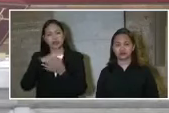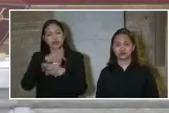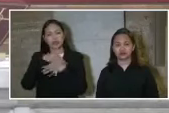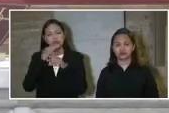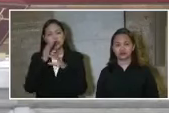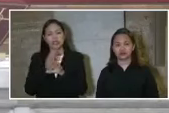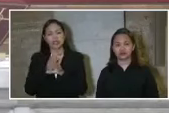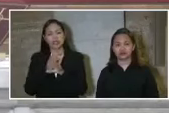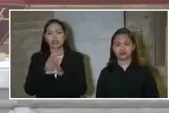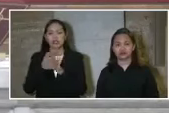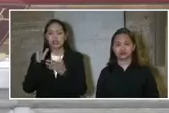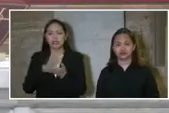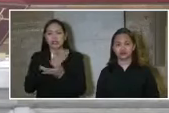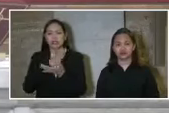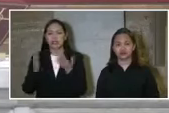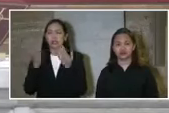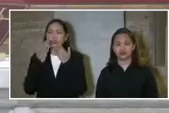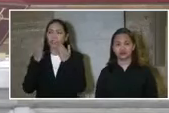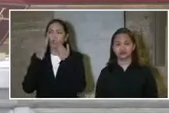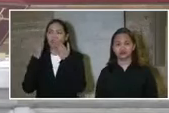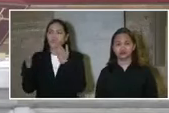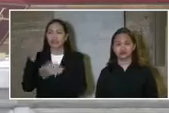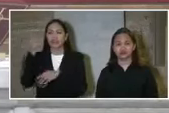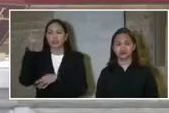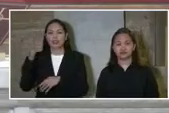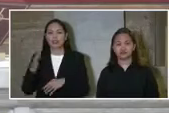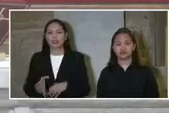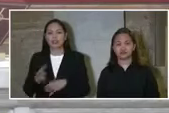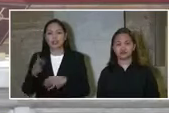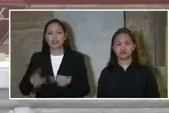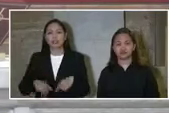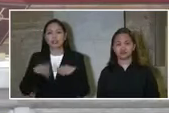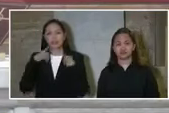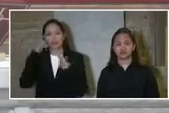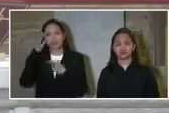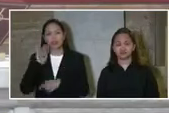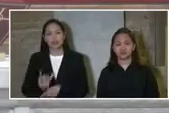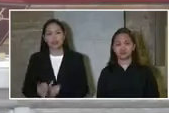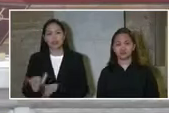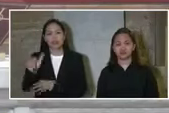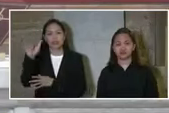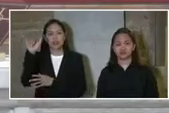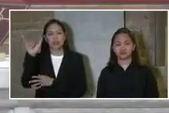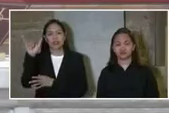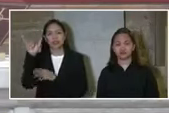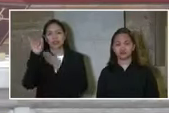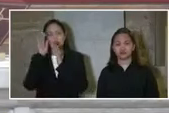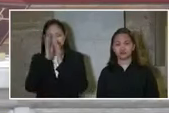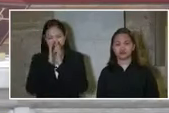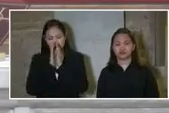the thanksgiving of Christ, who lives for all eternity.